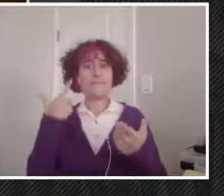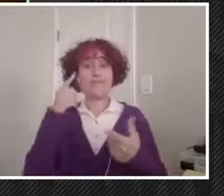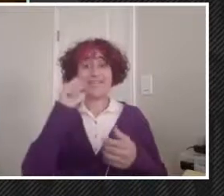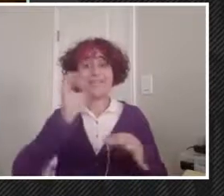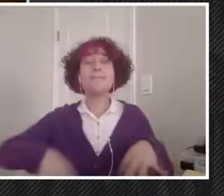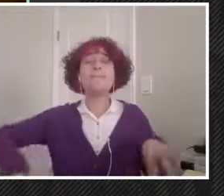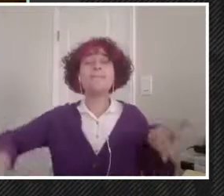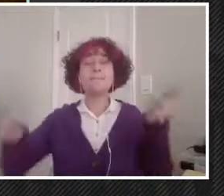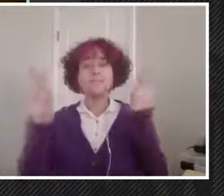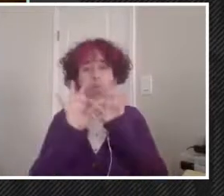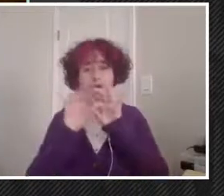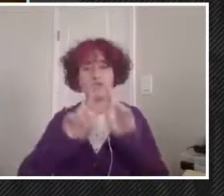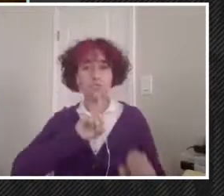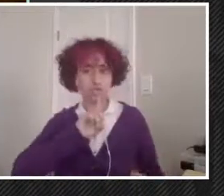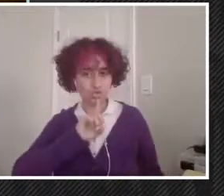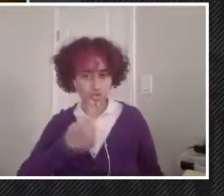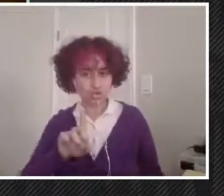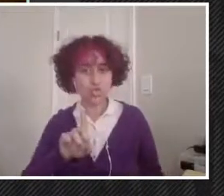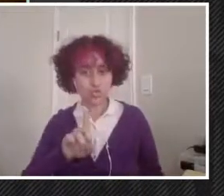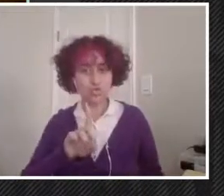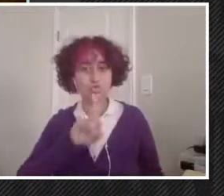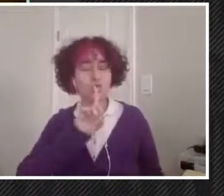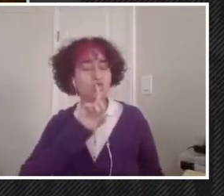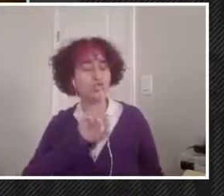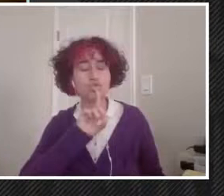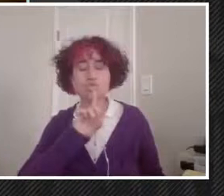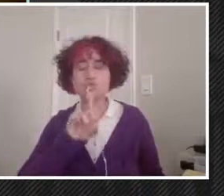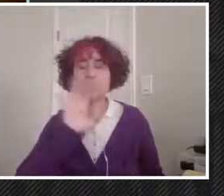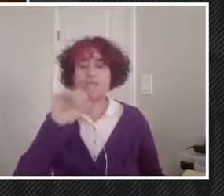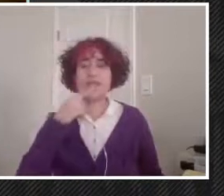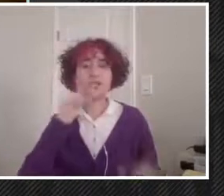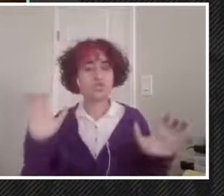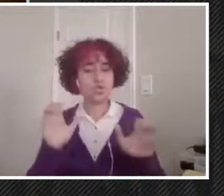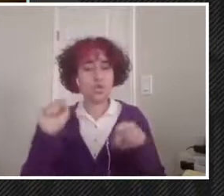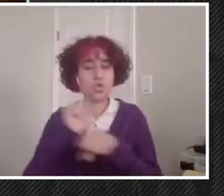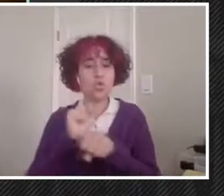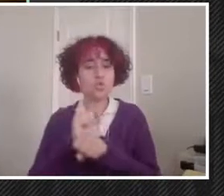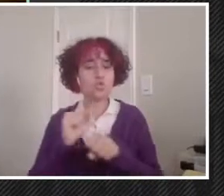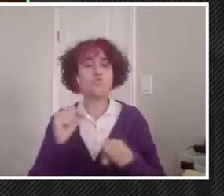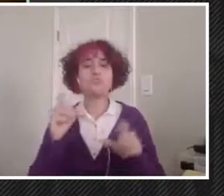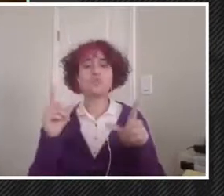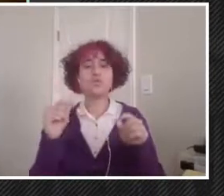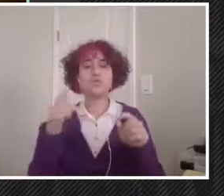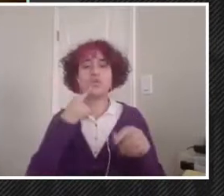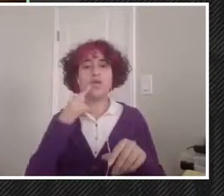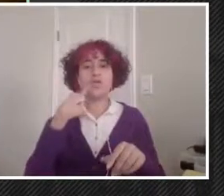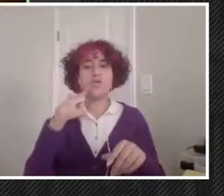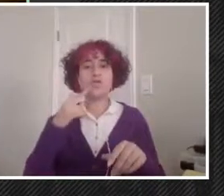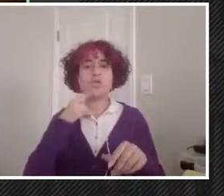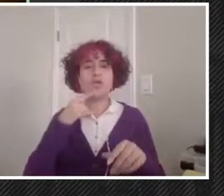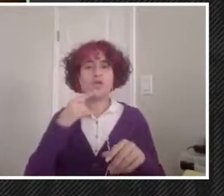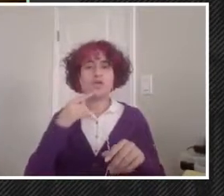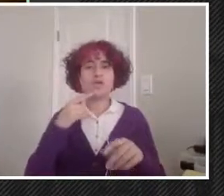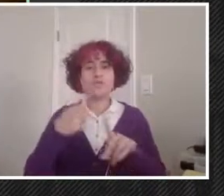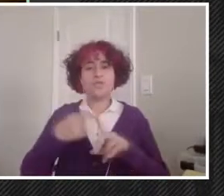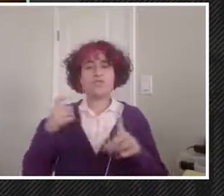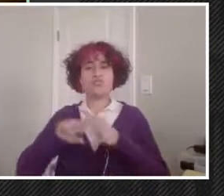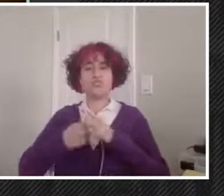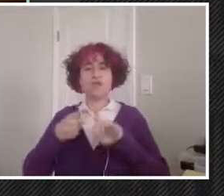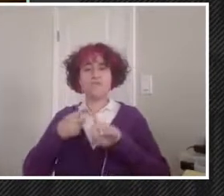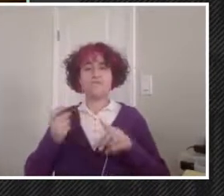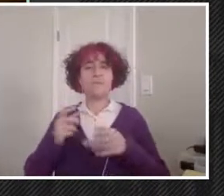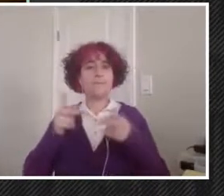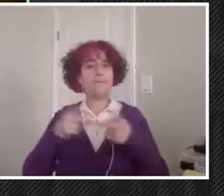to make sure that as we do the work that we do, that we navigate from a place of real representation.